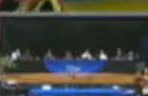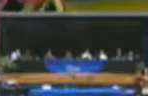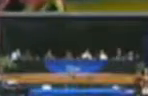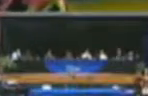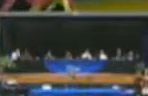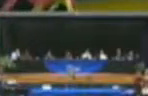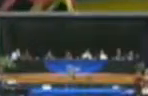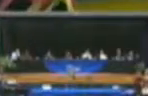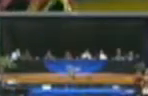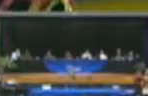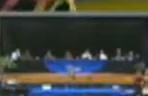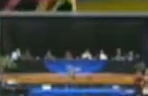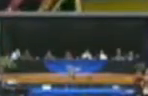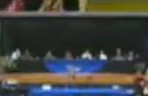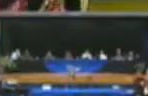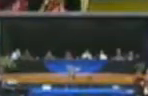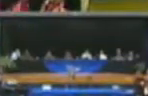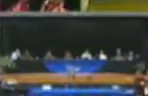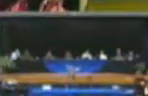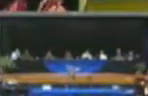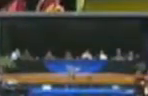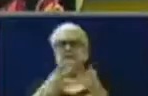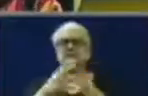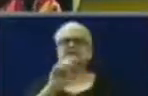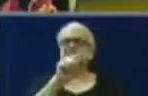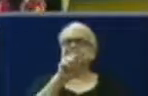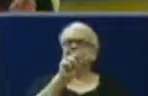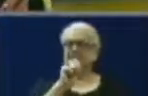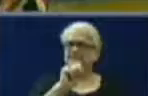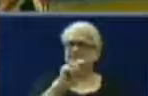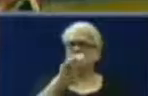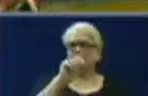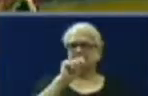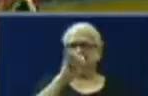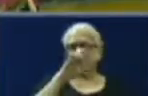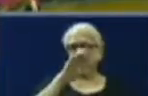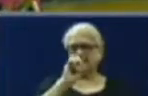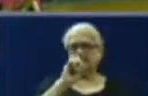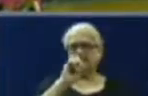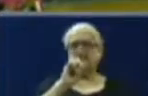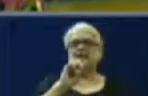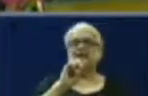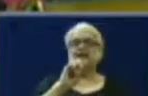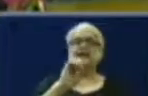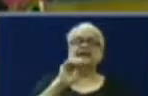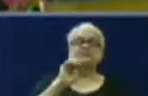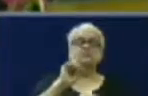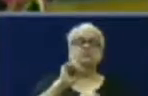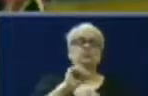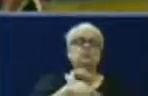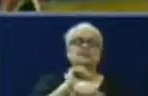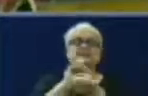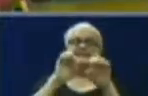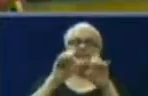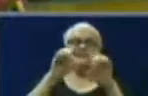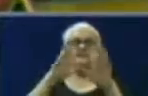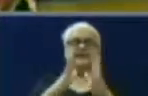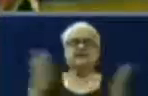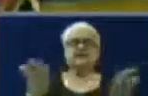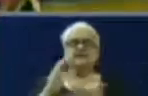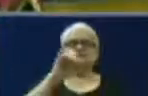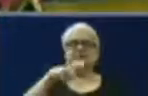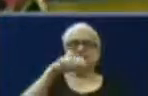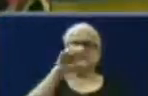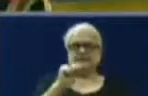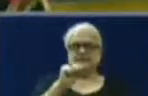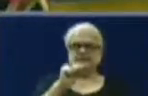and excited. As you know, Stephen Tyree is a career JCPS educator who served as the principal of Bowen Elementary